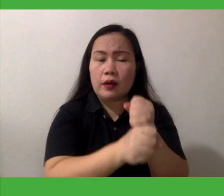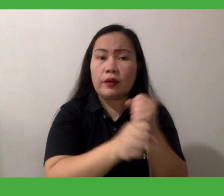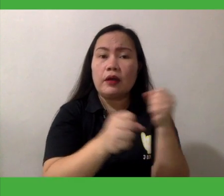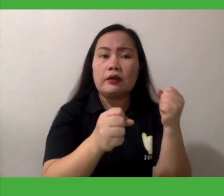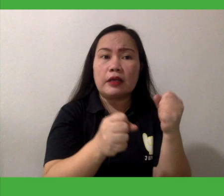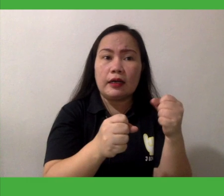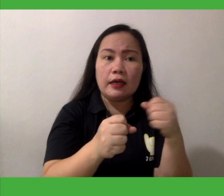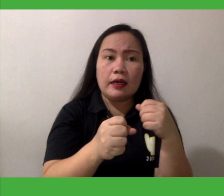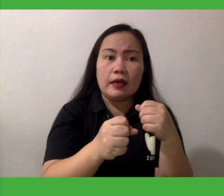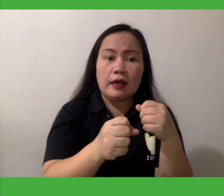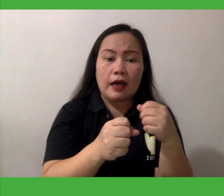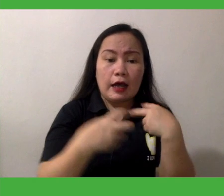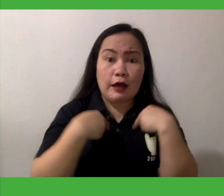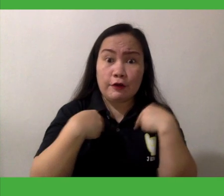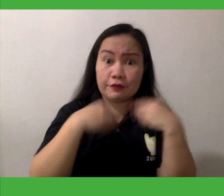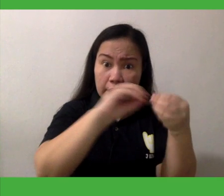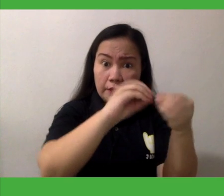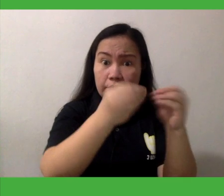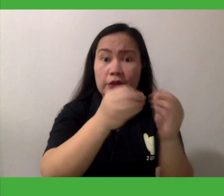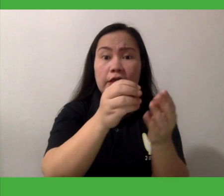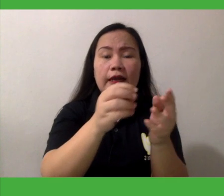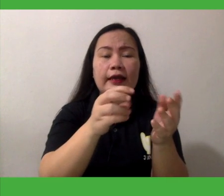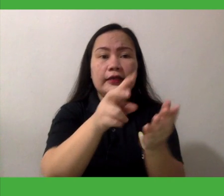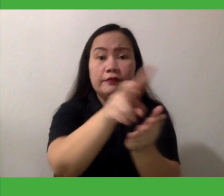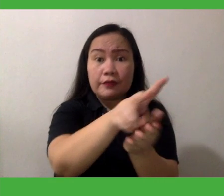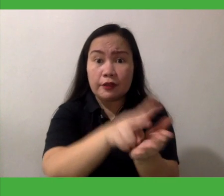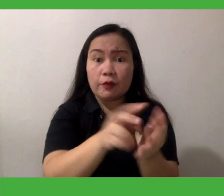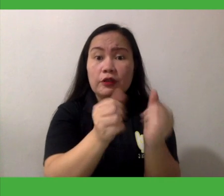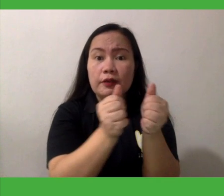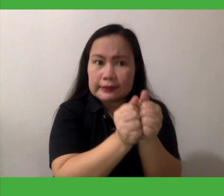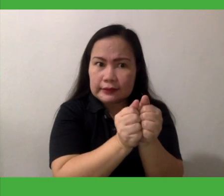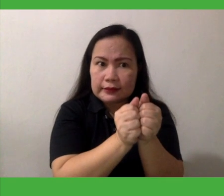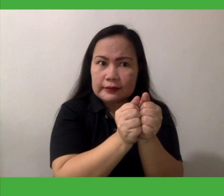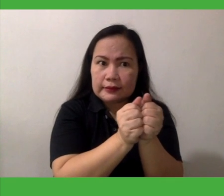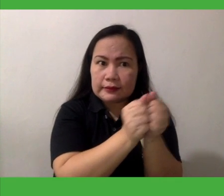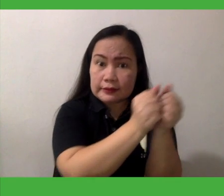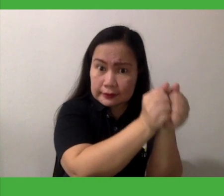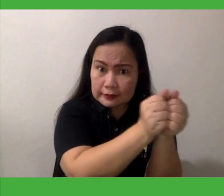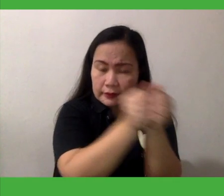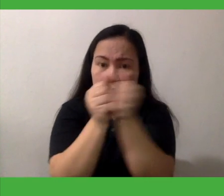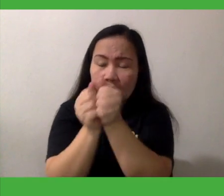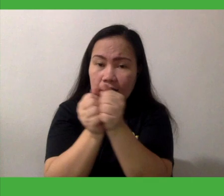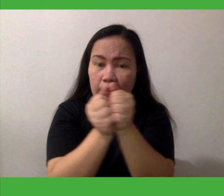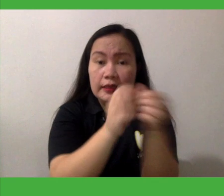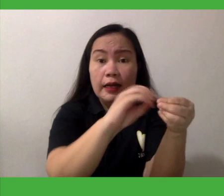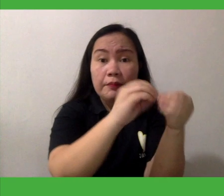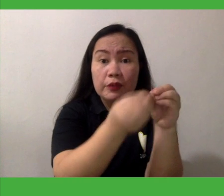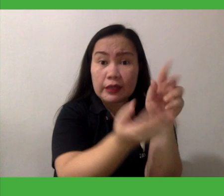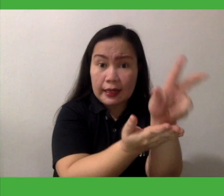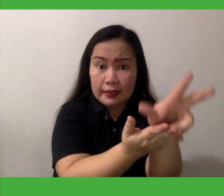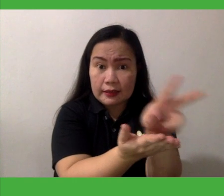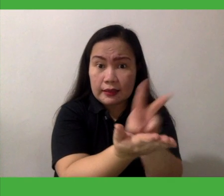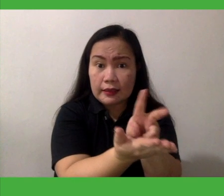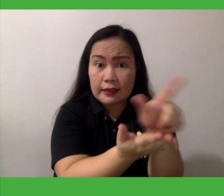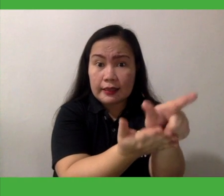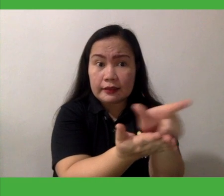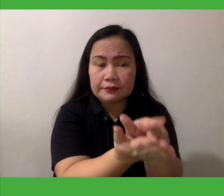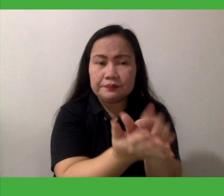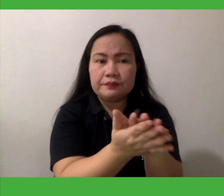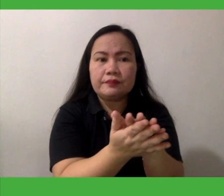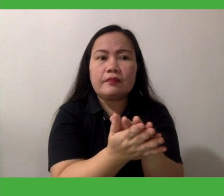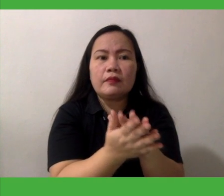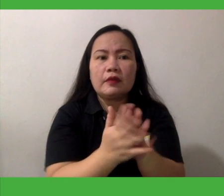number at variable na magkatabi. So, ibig sabihin, ito, meron dito at meron dito. Kasi magkasama